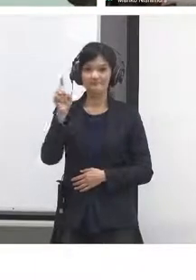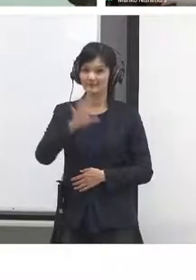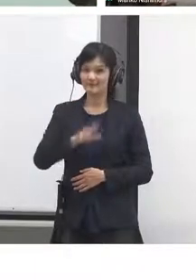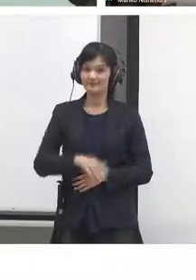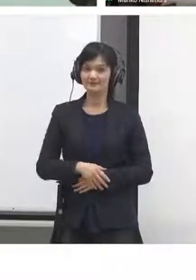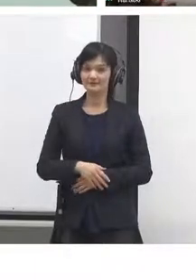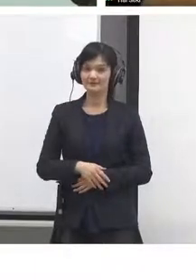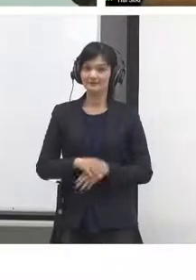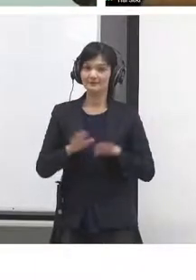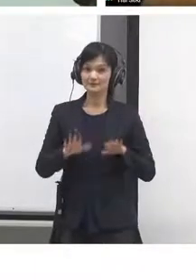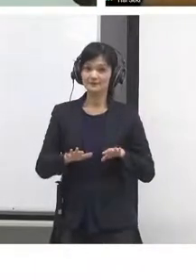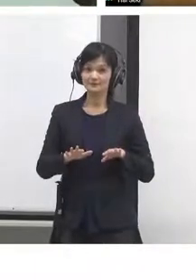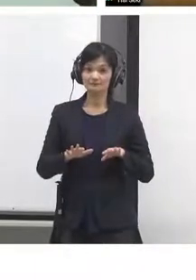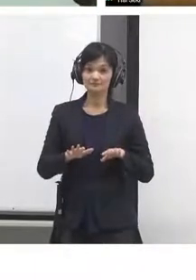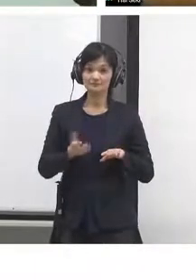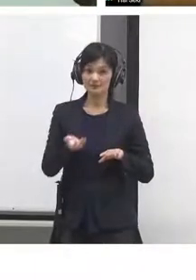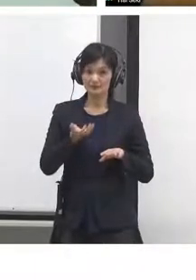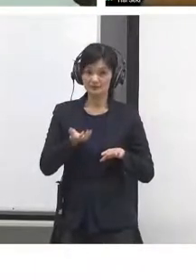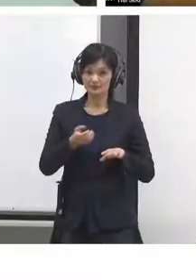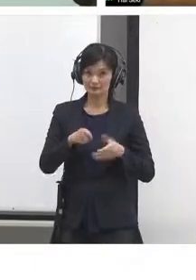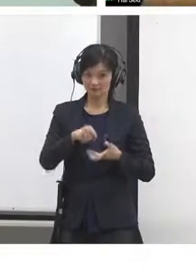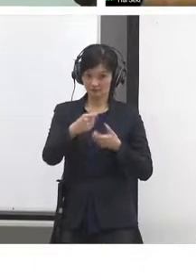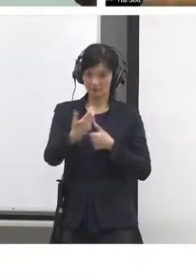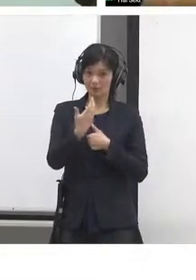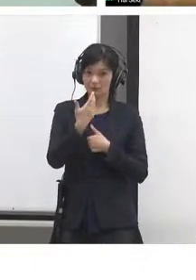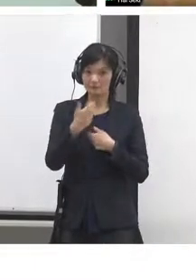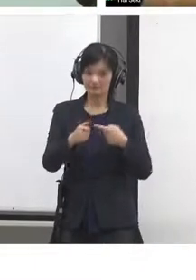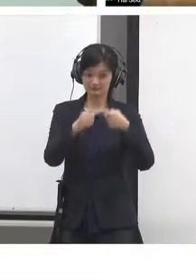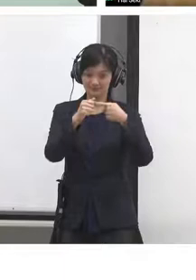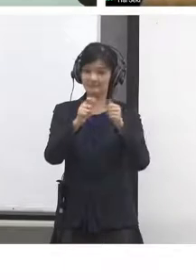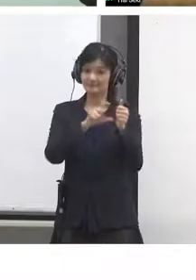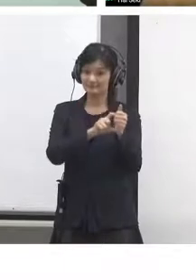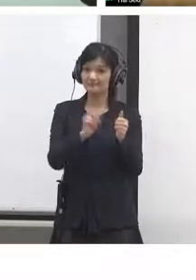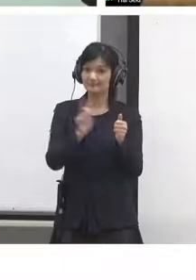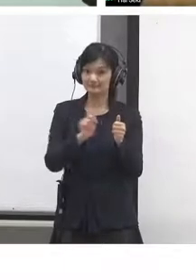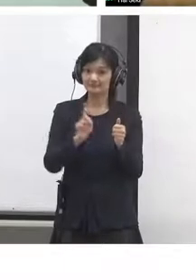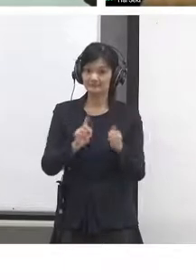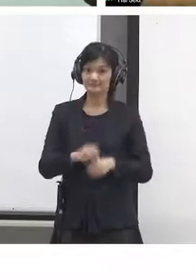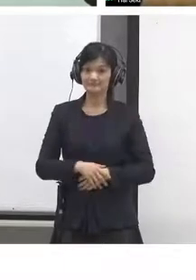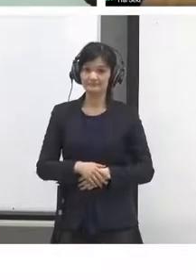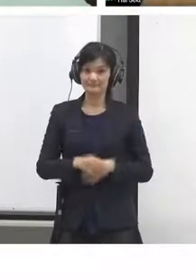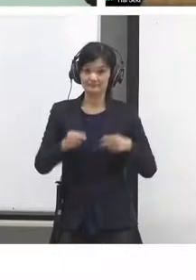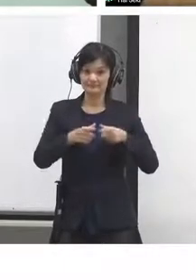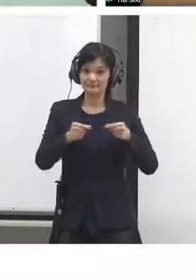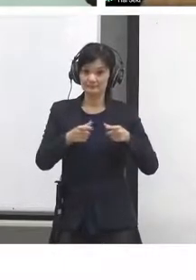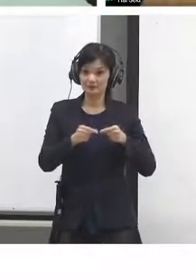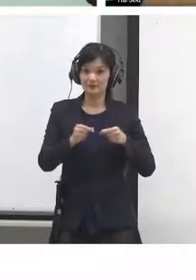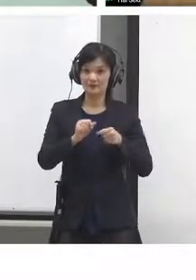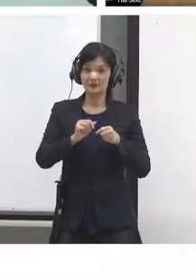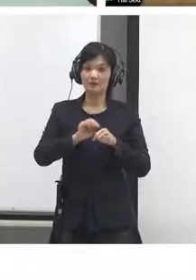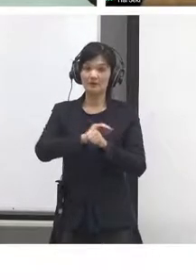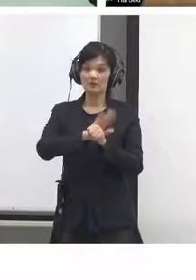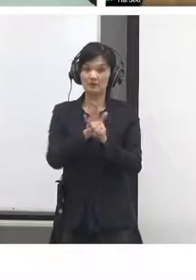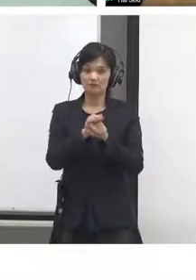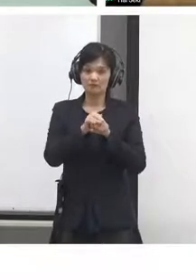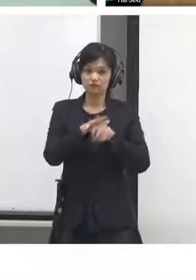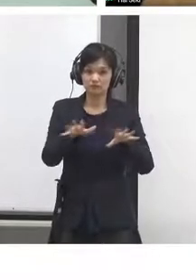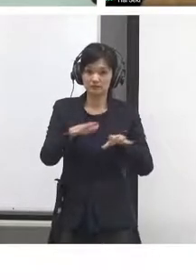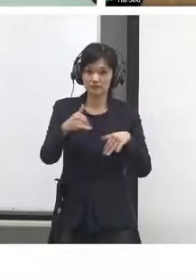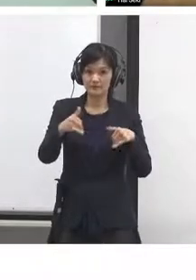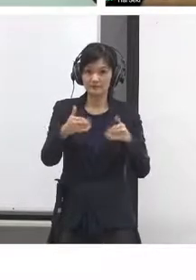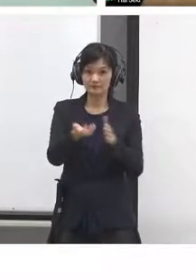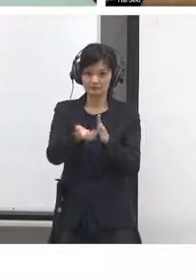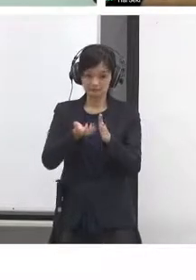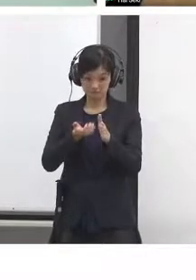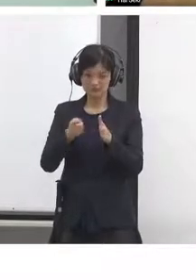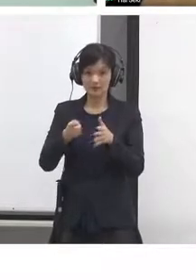That's the first one is, did the network in Japan exist before the pandemic? And how has the network evolved since beginning